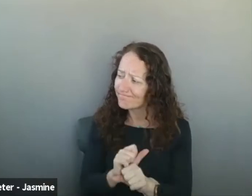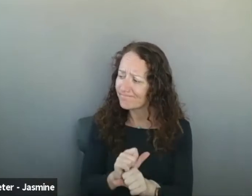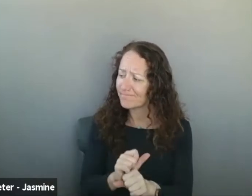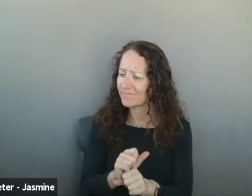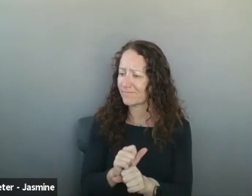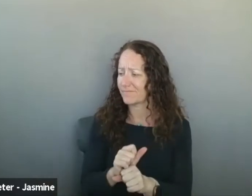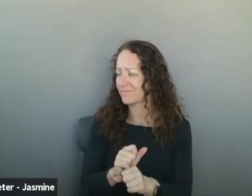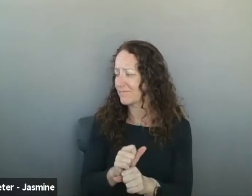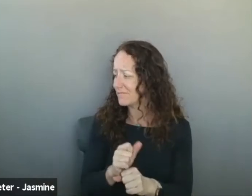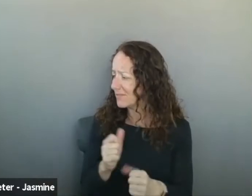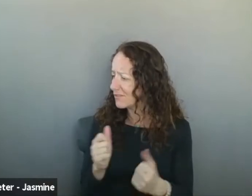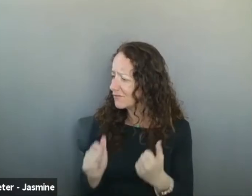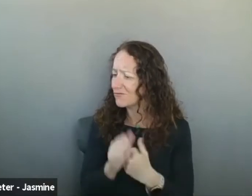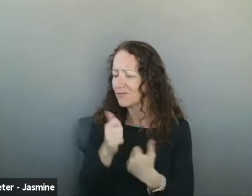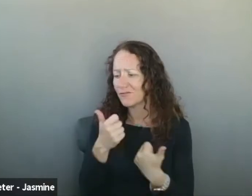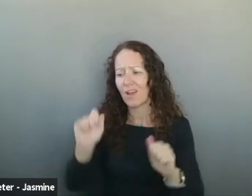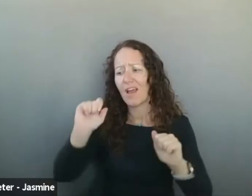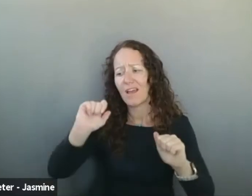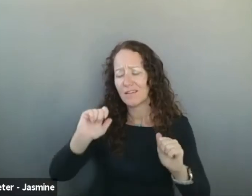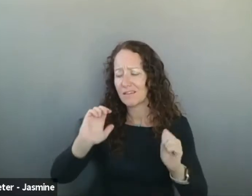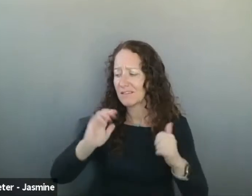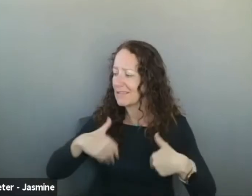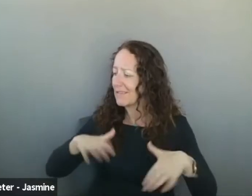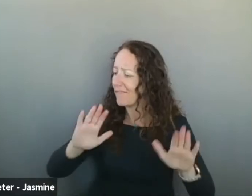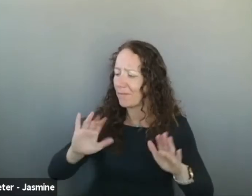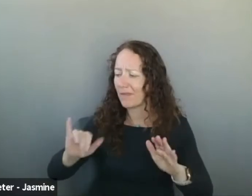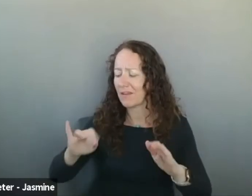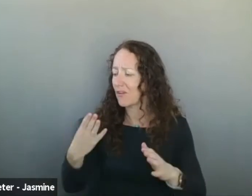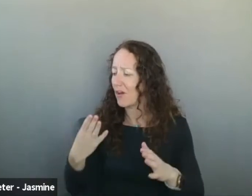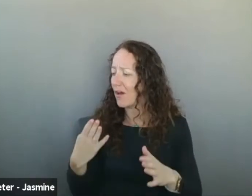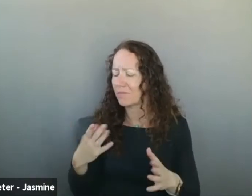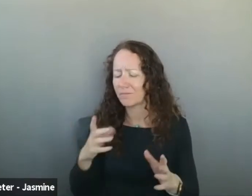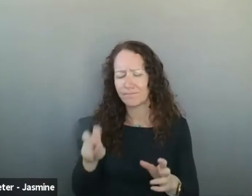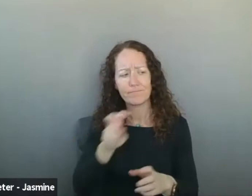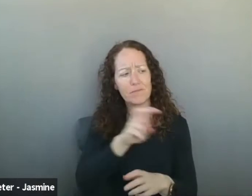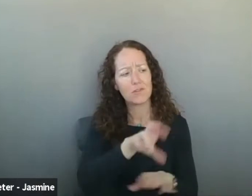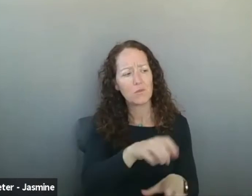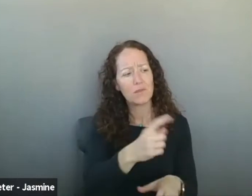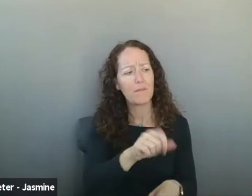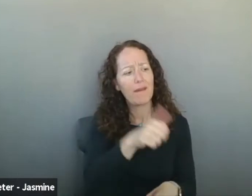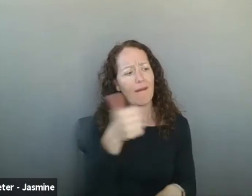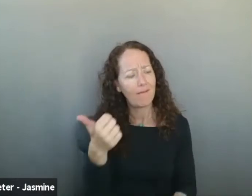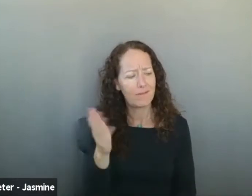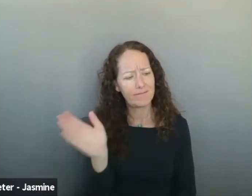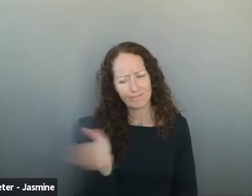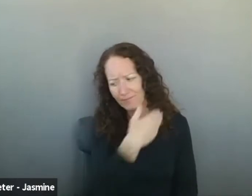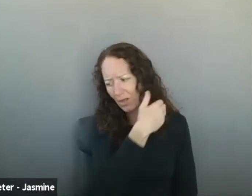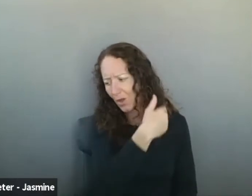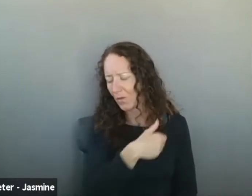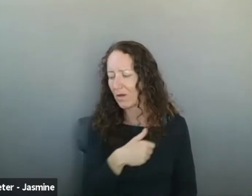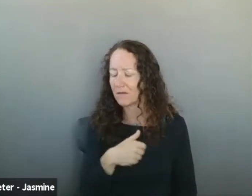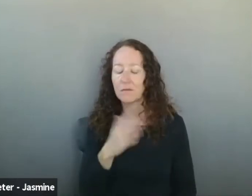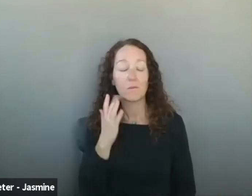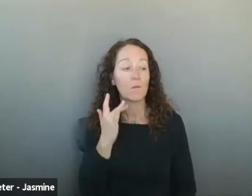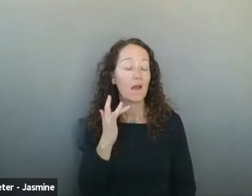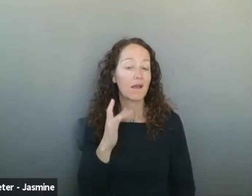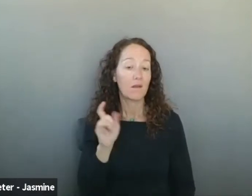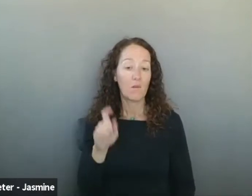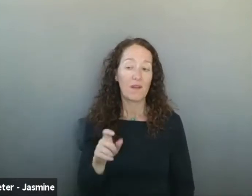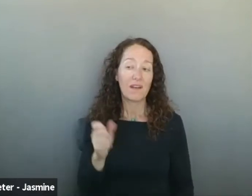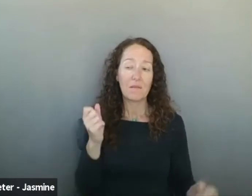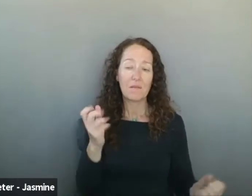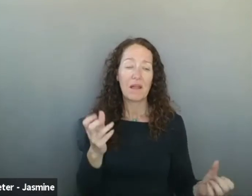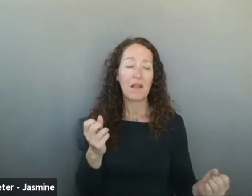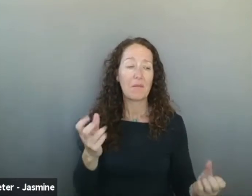go do something else. There's nothing that is going to change until a huge amount of people who